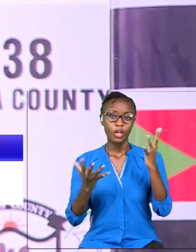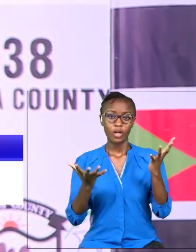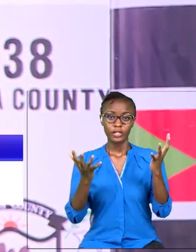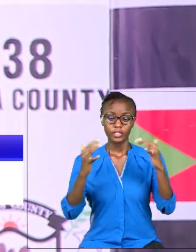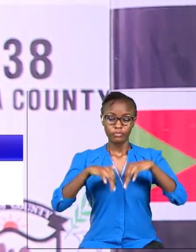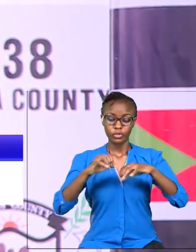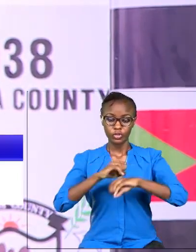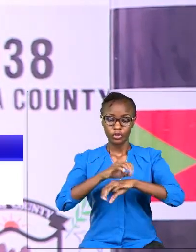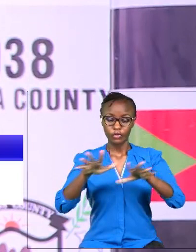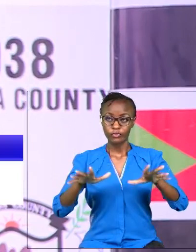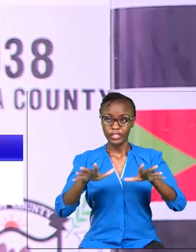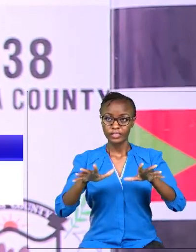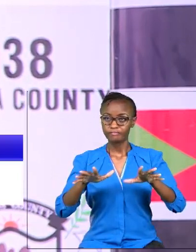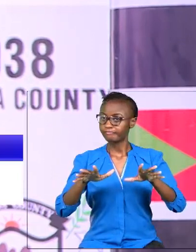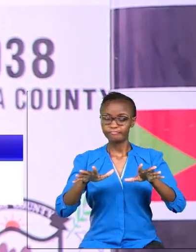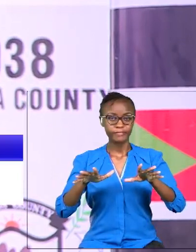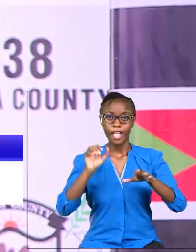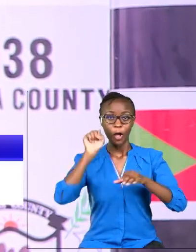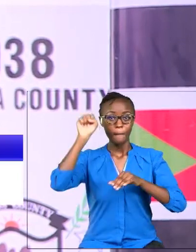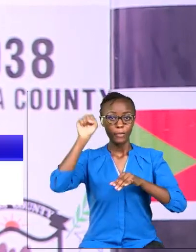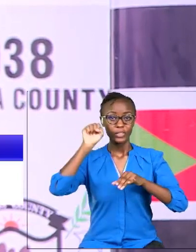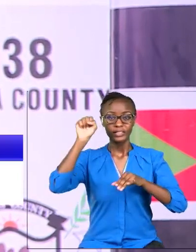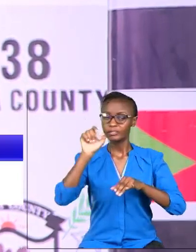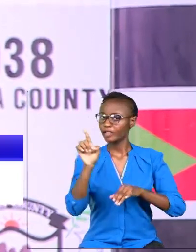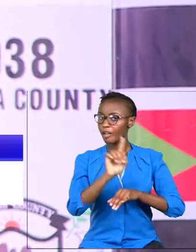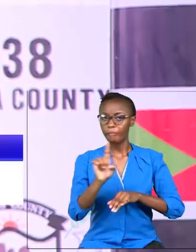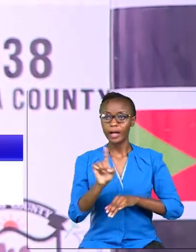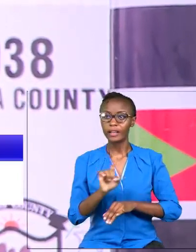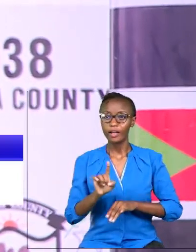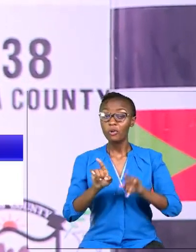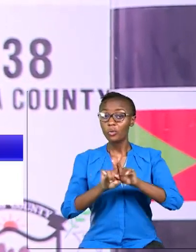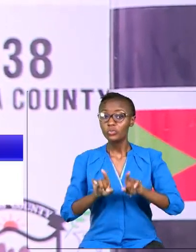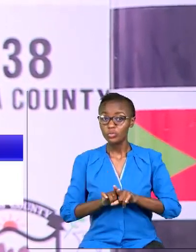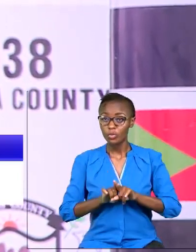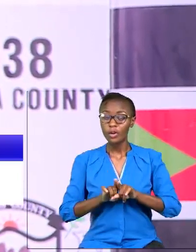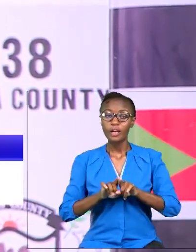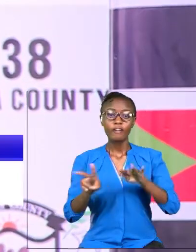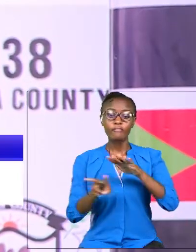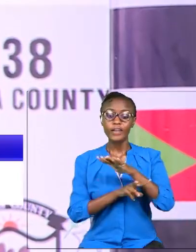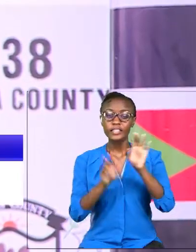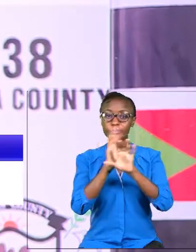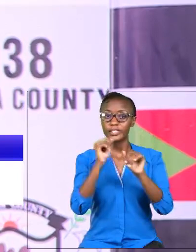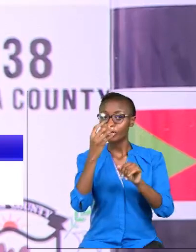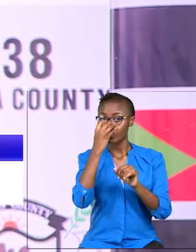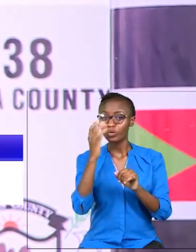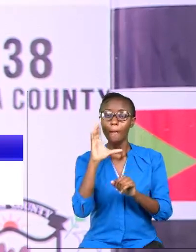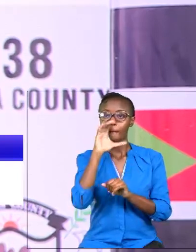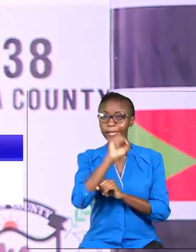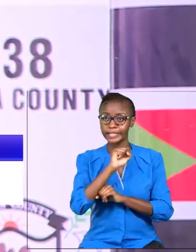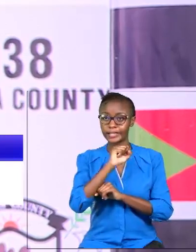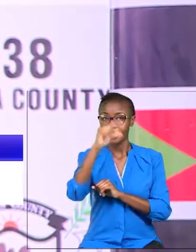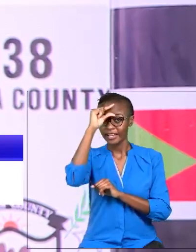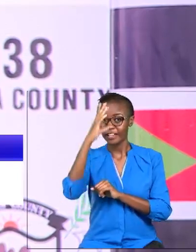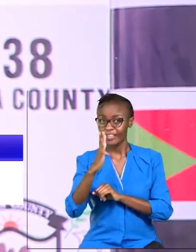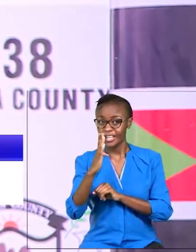County not having turned to a political event as expected, the absence of Deputy President William Ruto and Governor's ally to him has